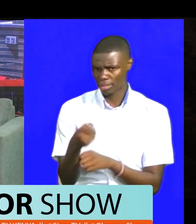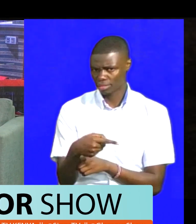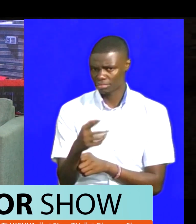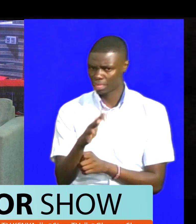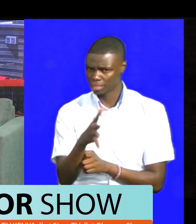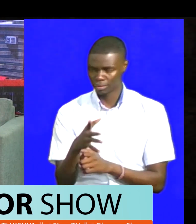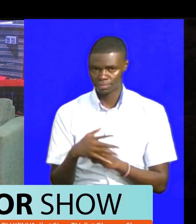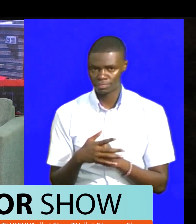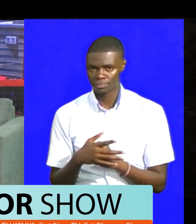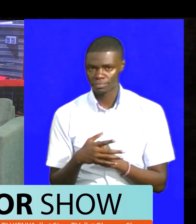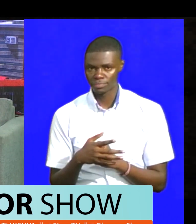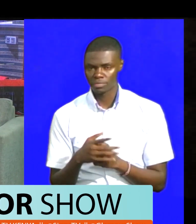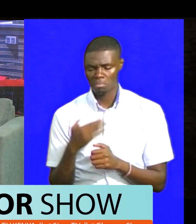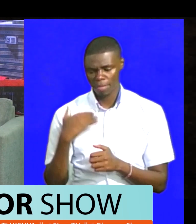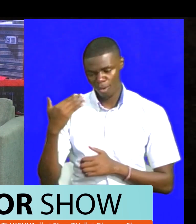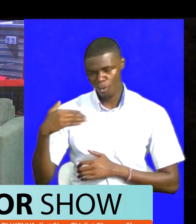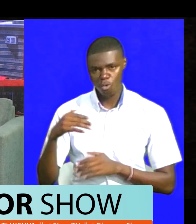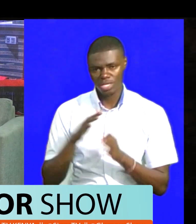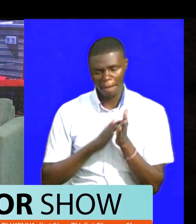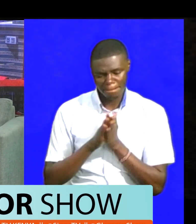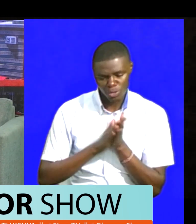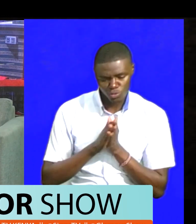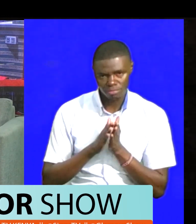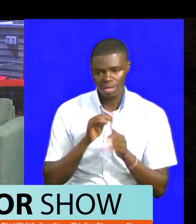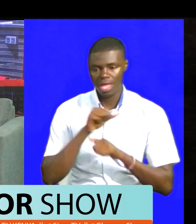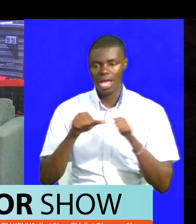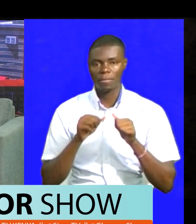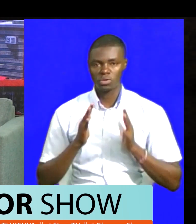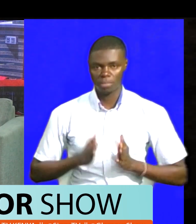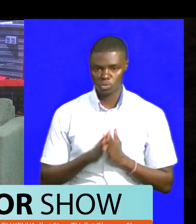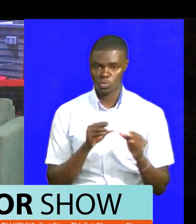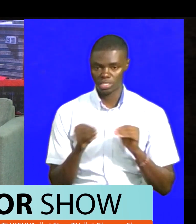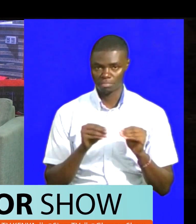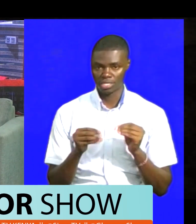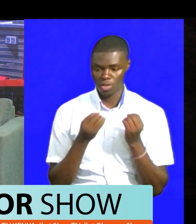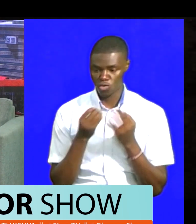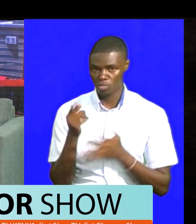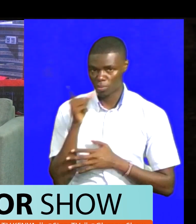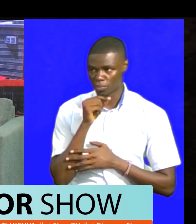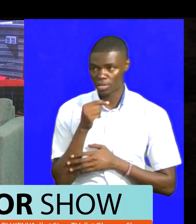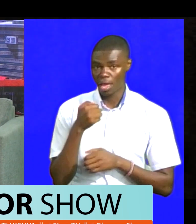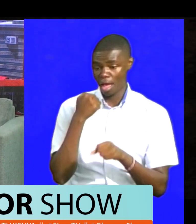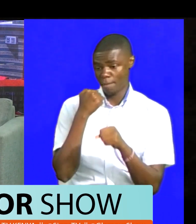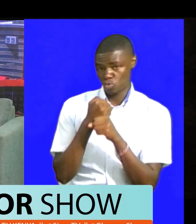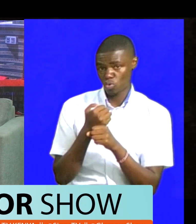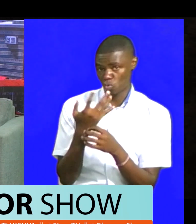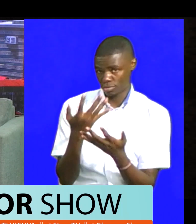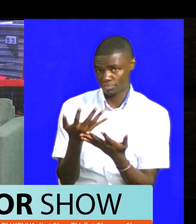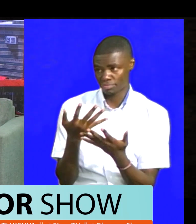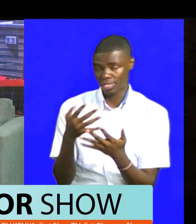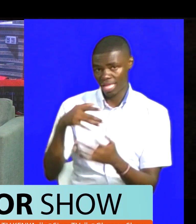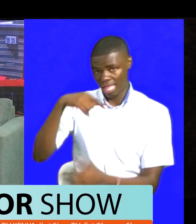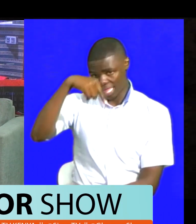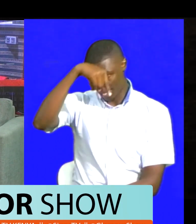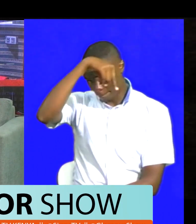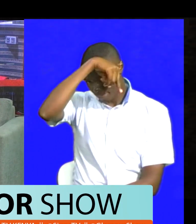and I'm always passionate about the persons with disability. As you can even tell, I'm doing the bachelor's